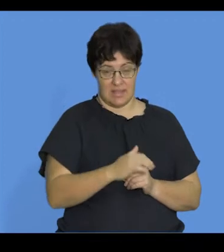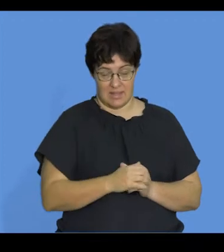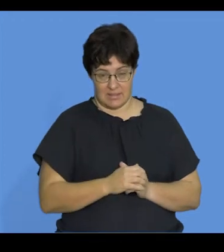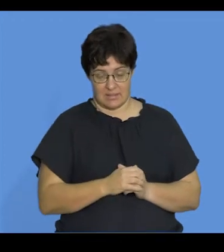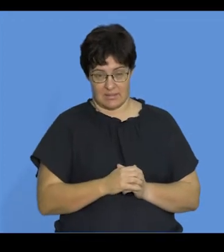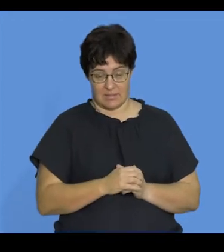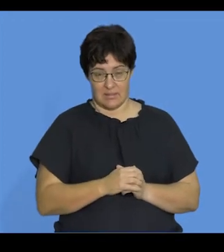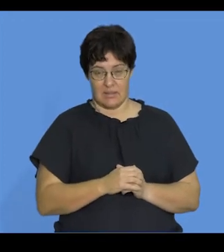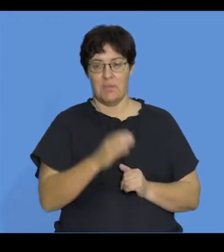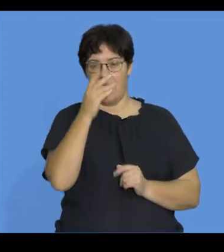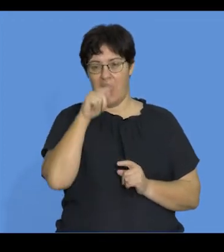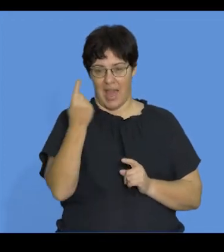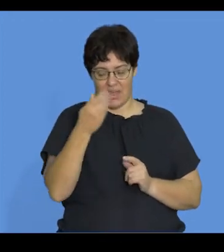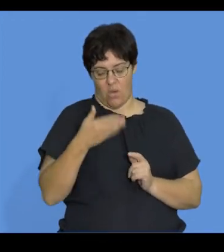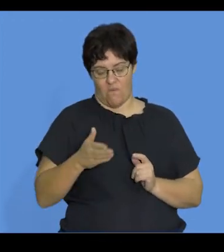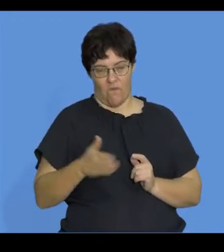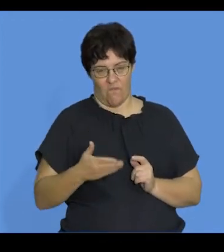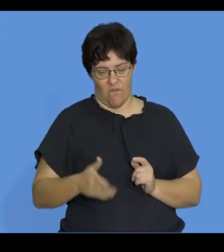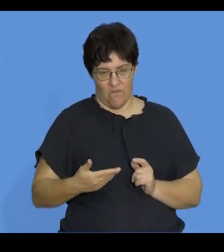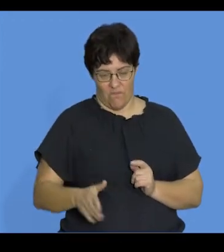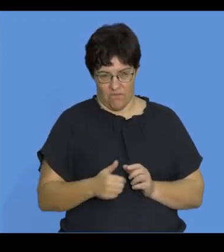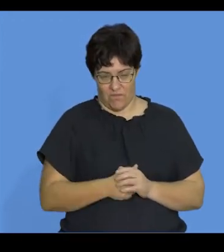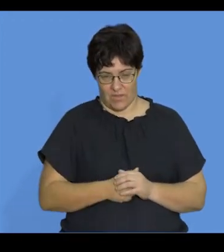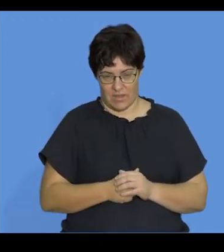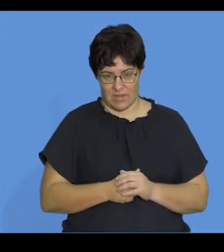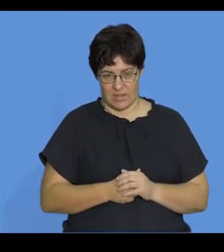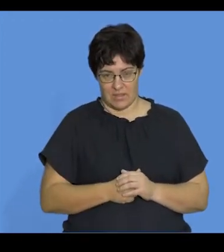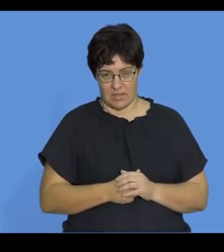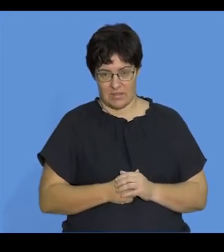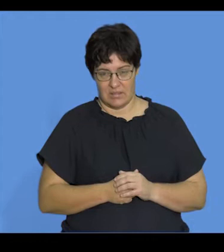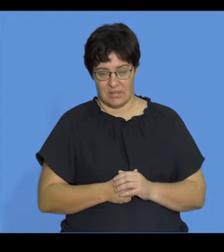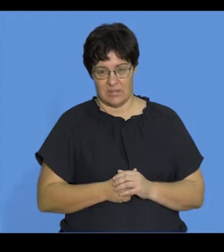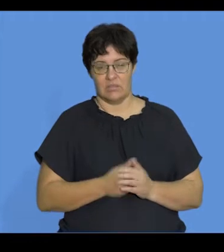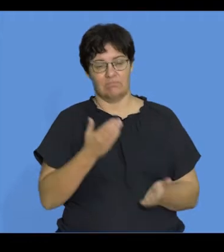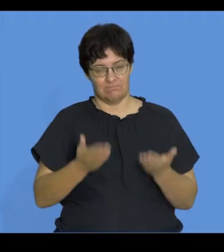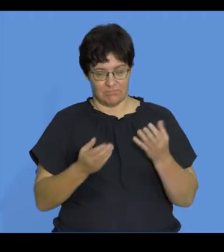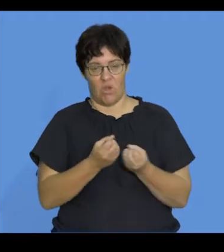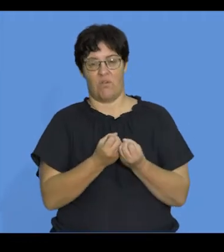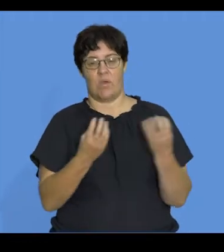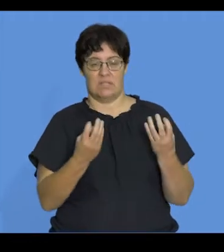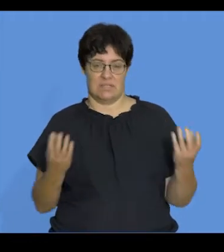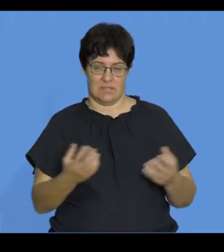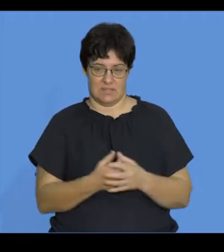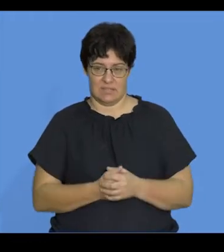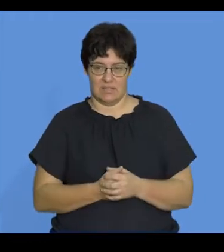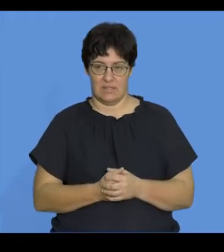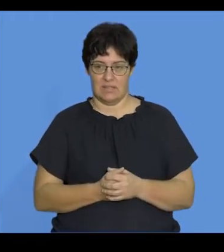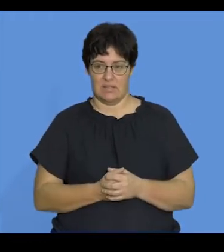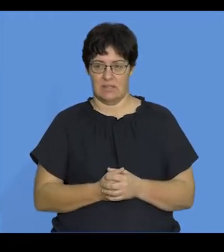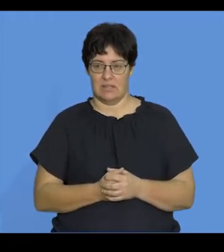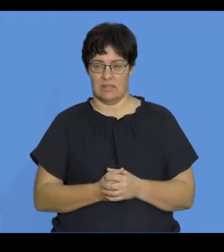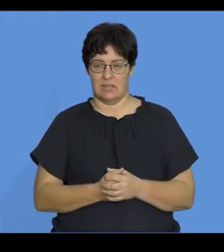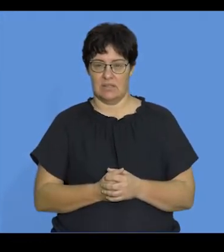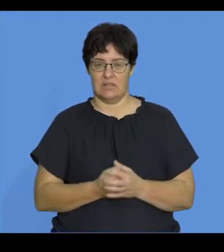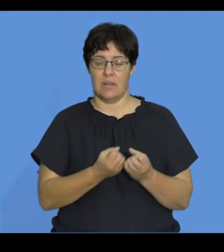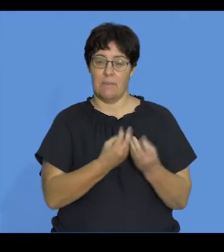in that case will eliminate in the process, and at the end of the day we'll make a comparison in terms of the quantities, right? So, and